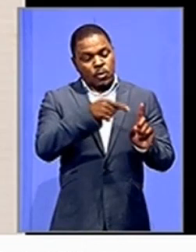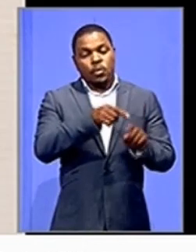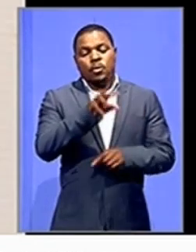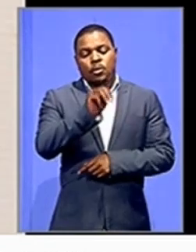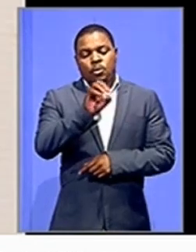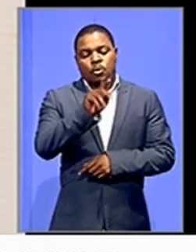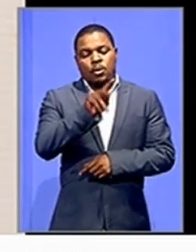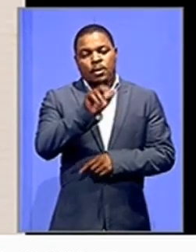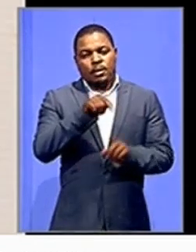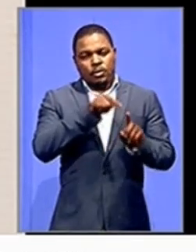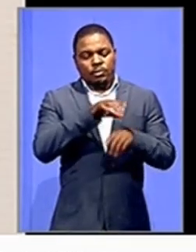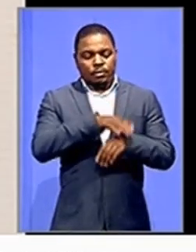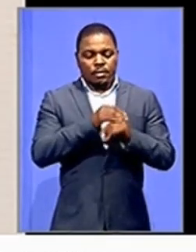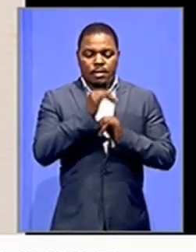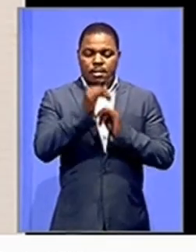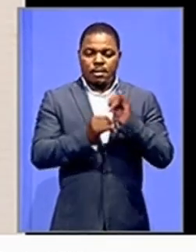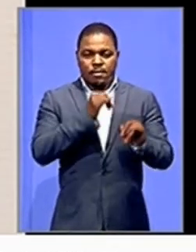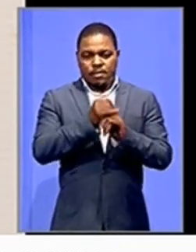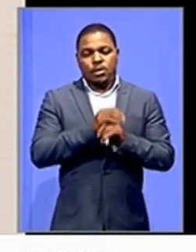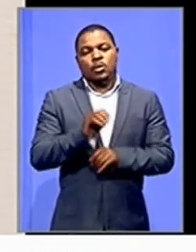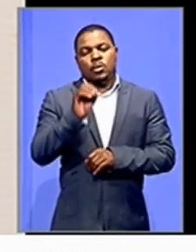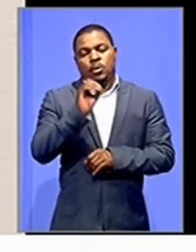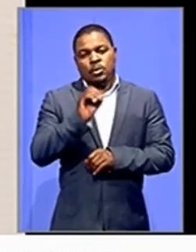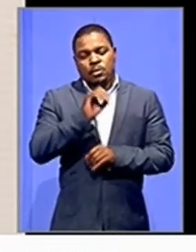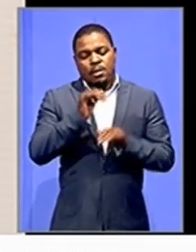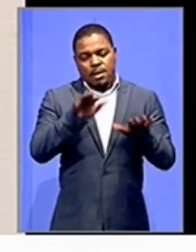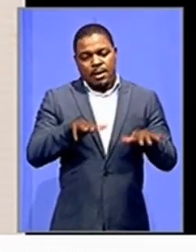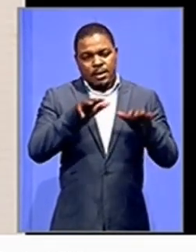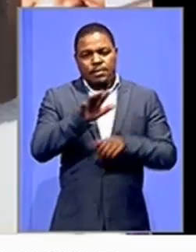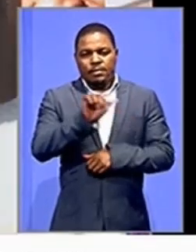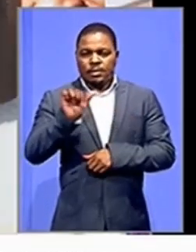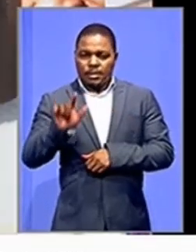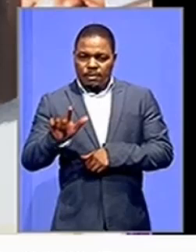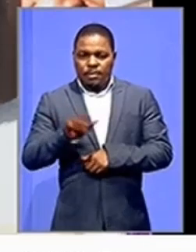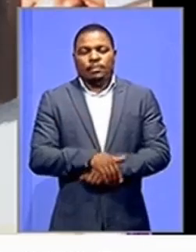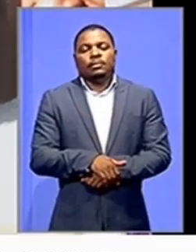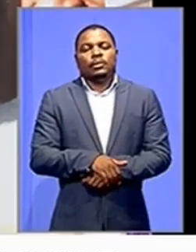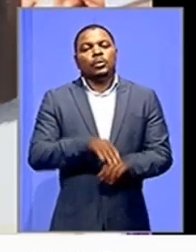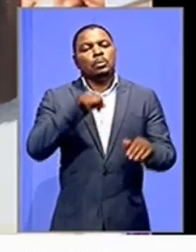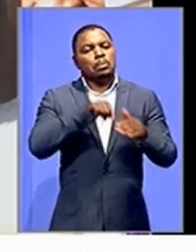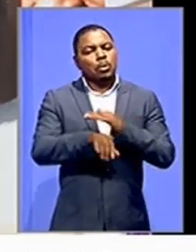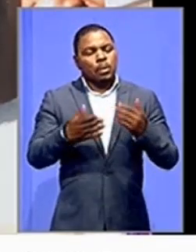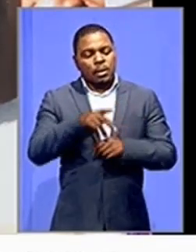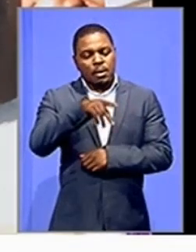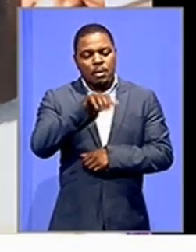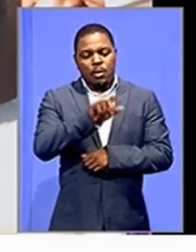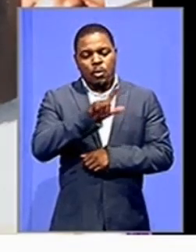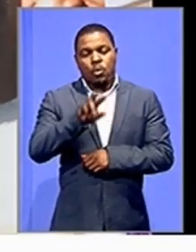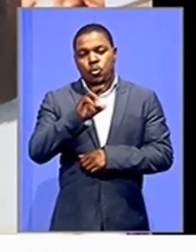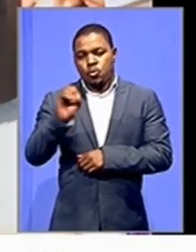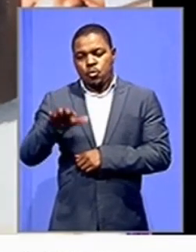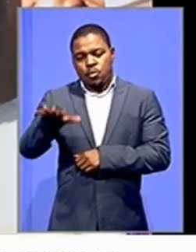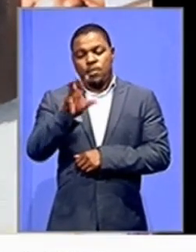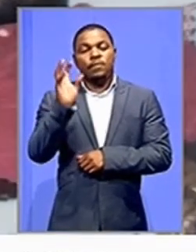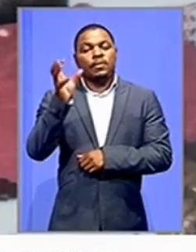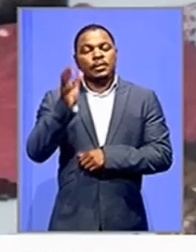Mokoena o hlahile ka la 11 kgweding ya Pudungwana selemong sa 1957 a hlahela Paul Roo Freistata.